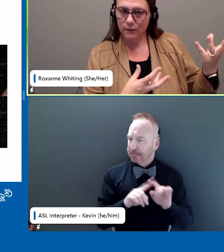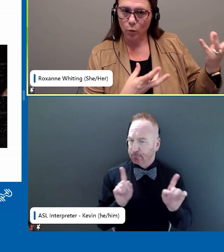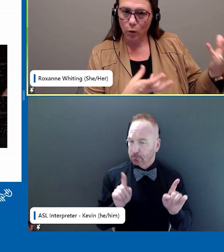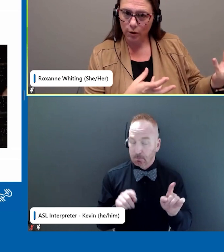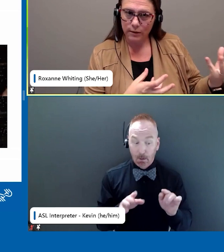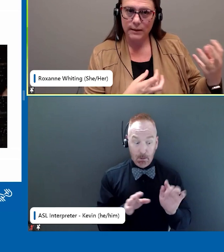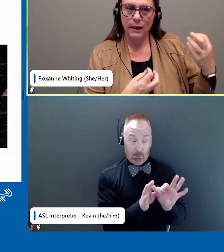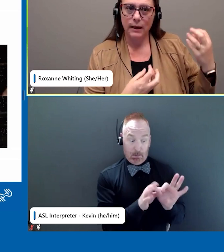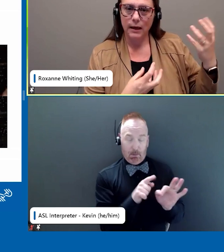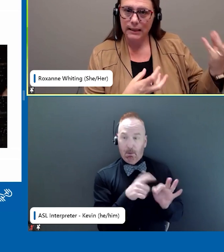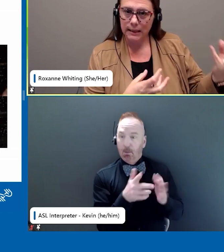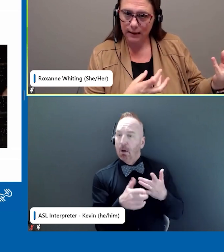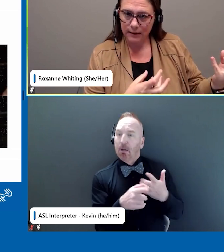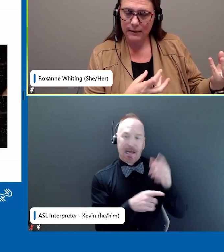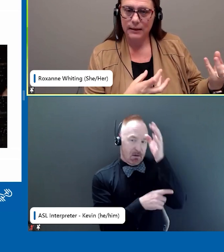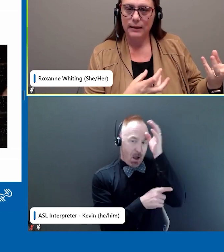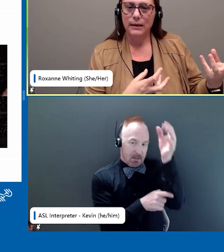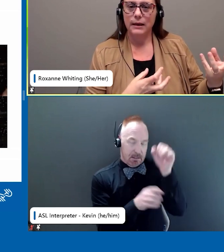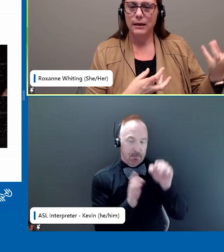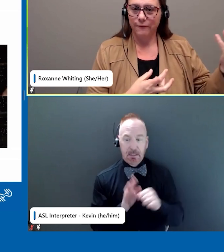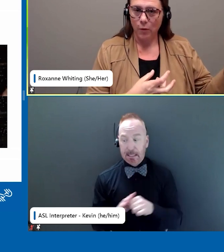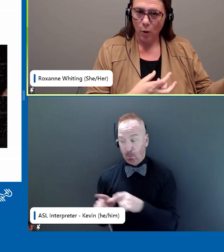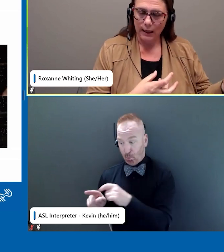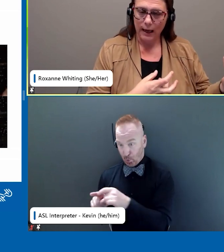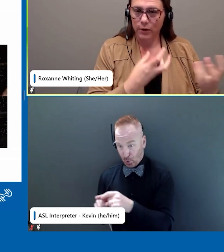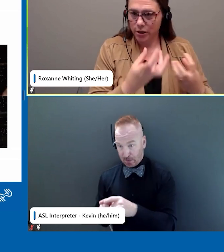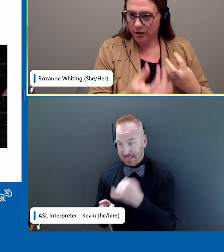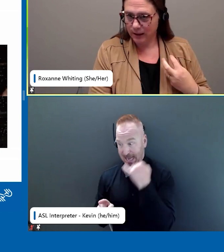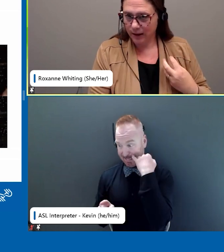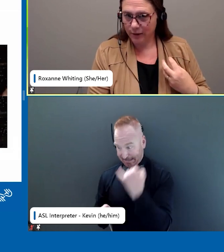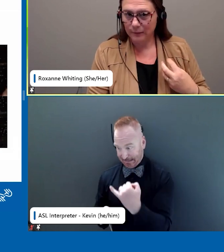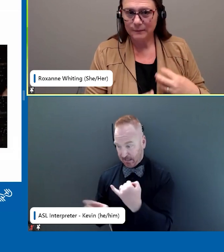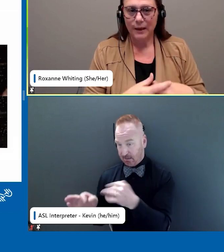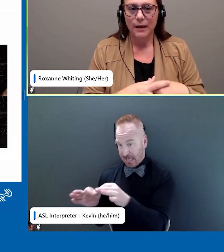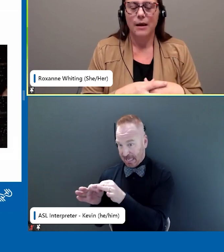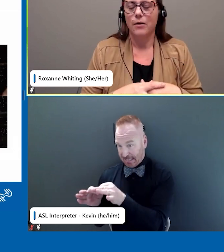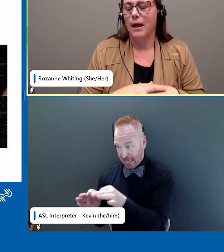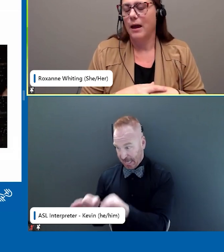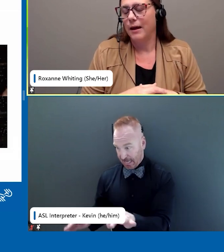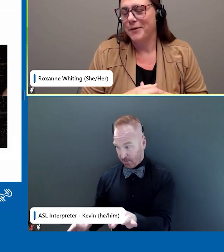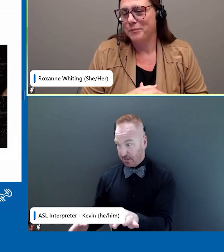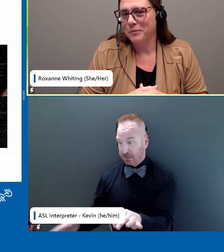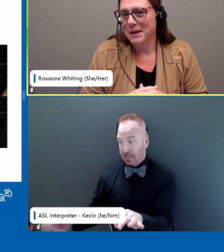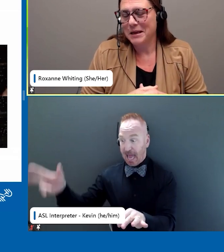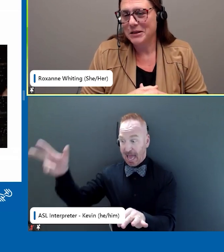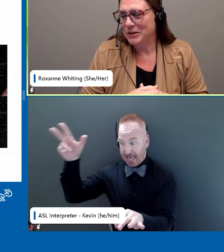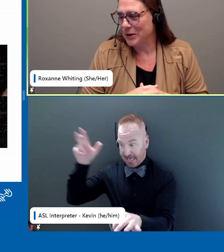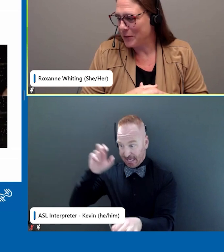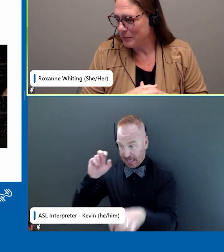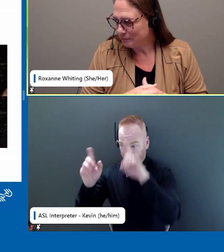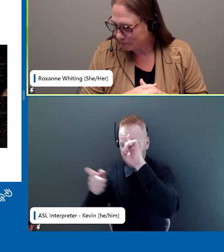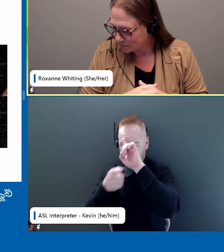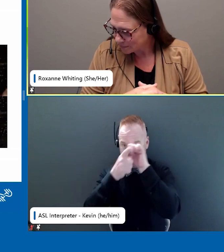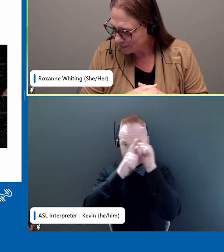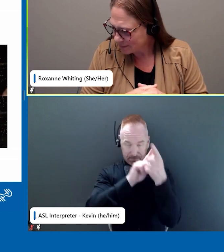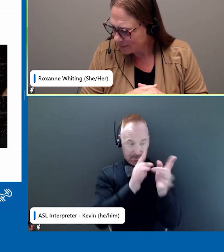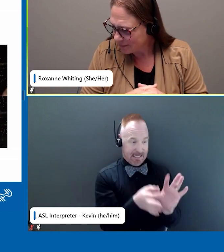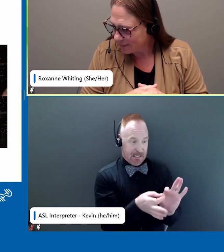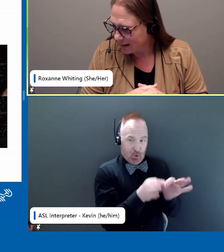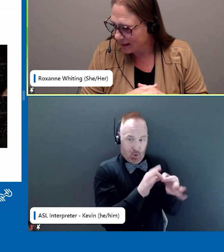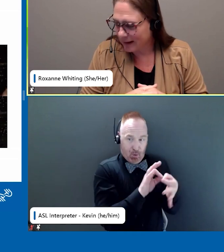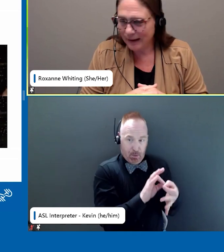concepts, words, and ideas in from one language to the other. Um, so